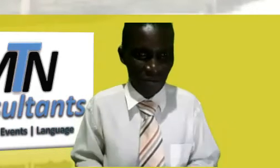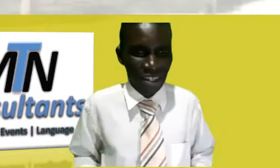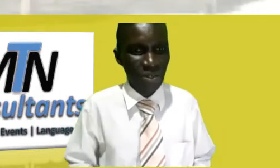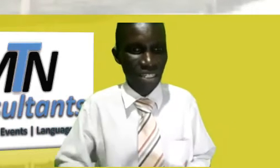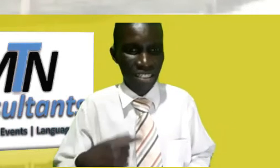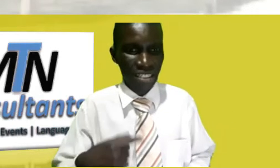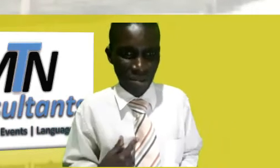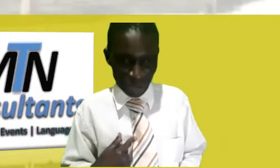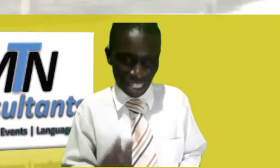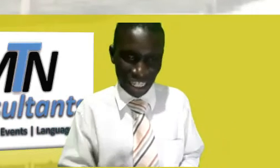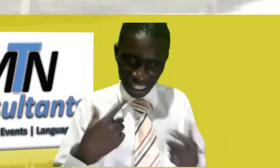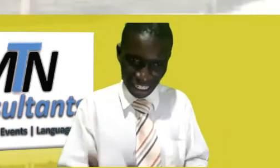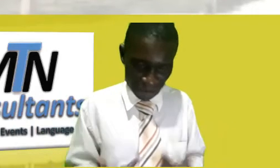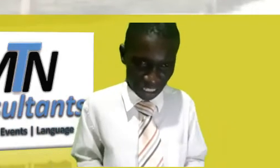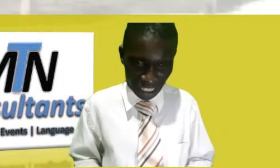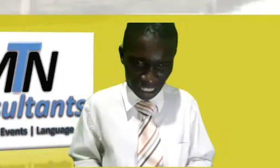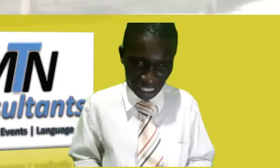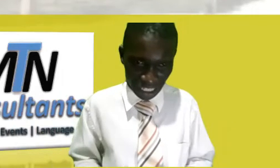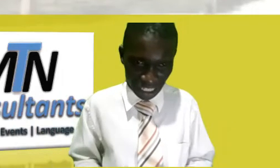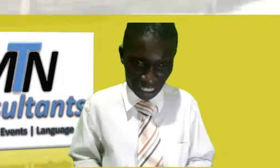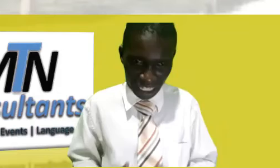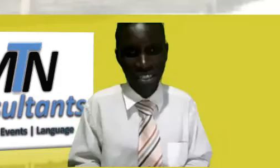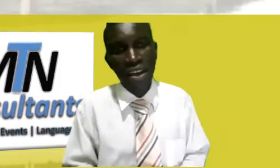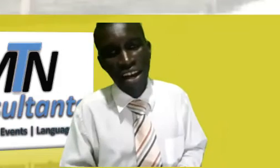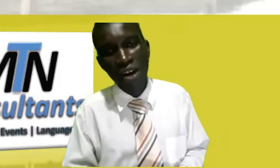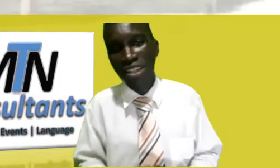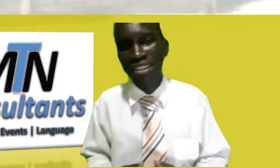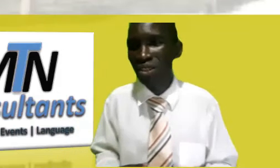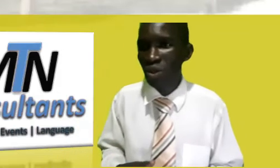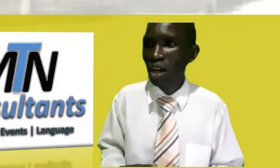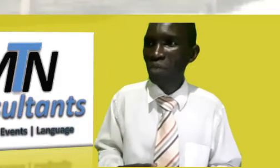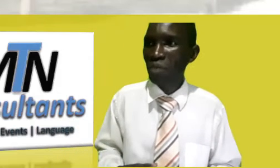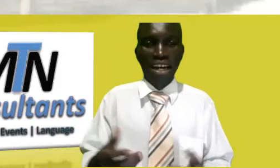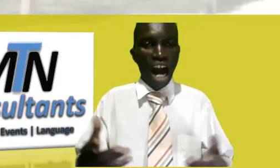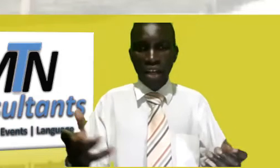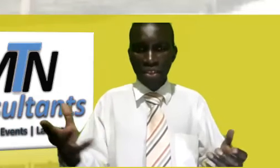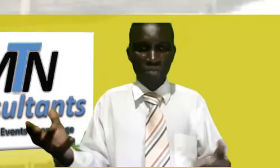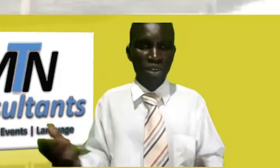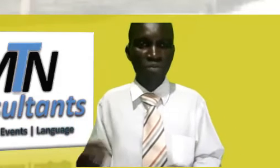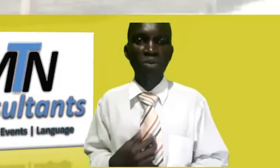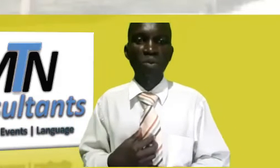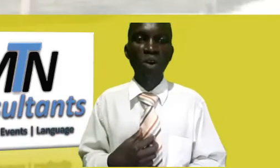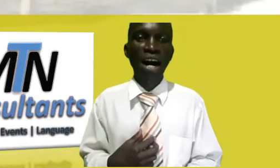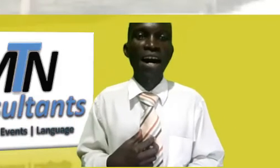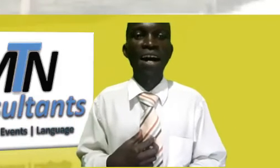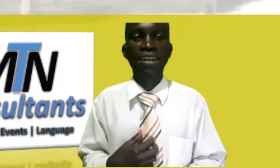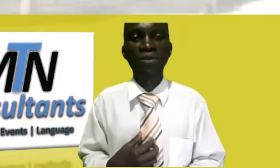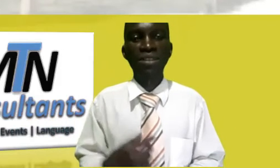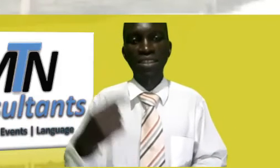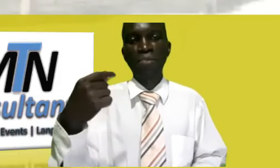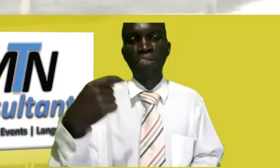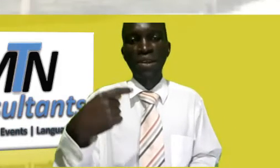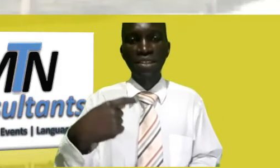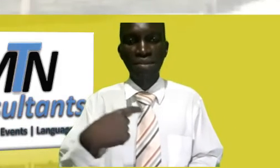now. It was me and the other person I'm talking about. Now let's talk about other people who are